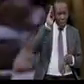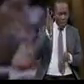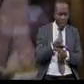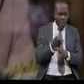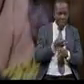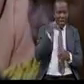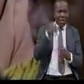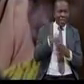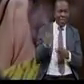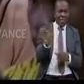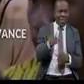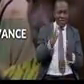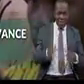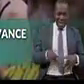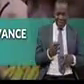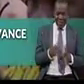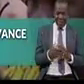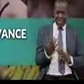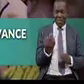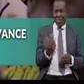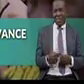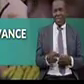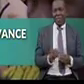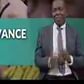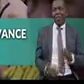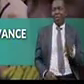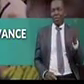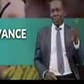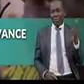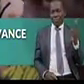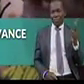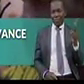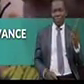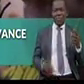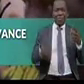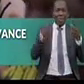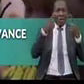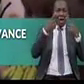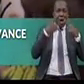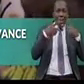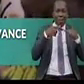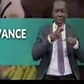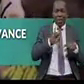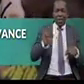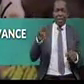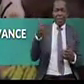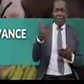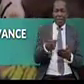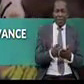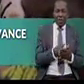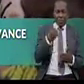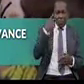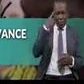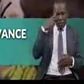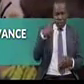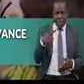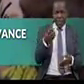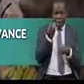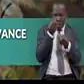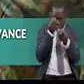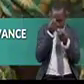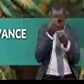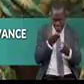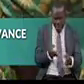is the proclaiming the gospel for the observance by the faithful.